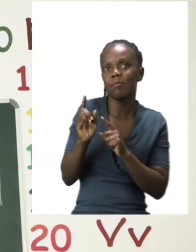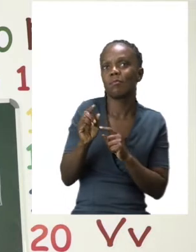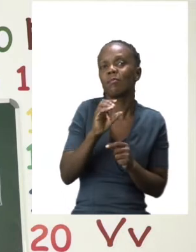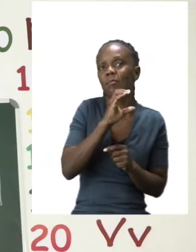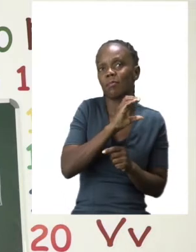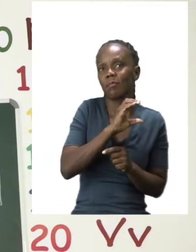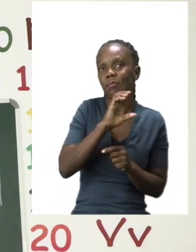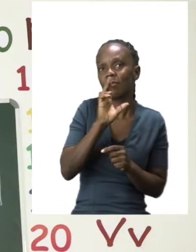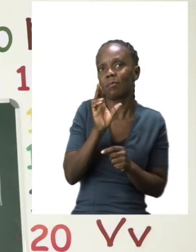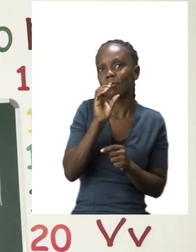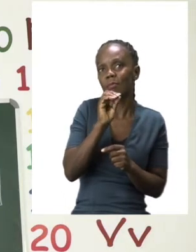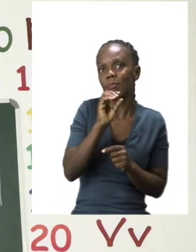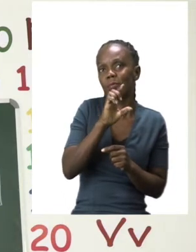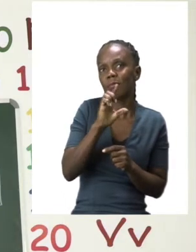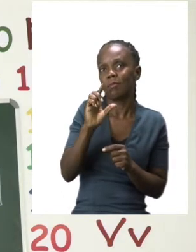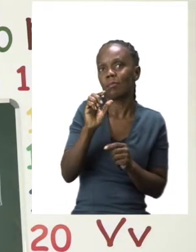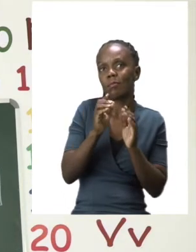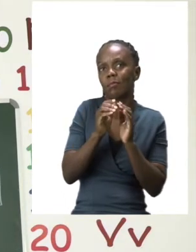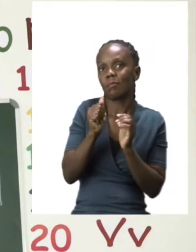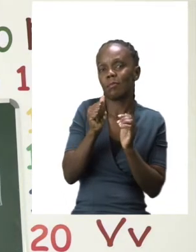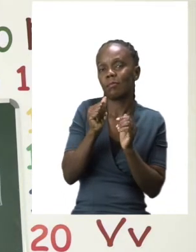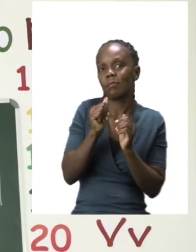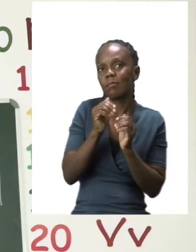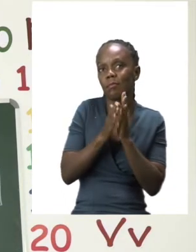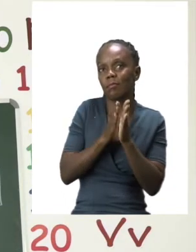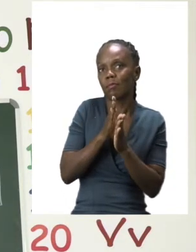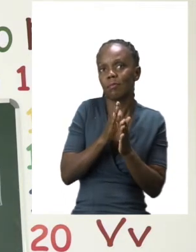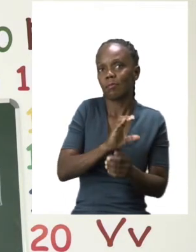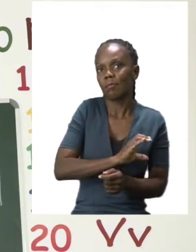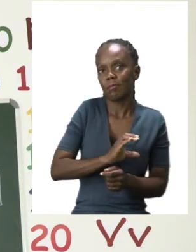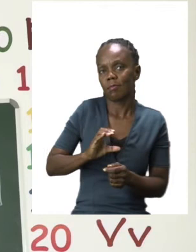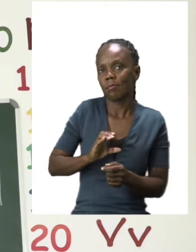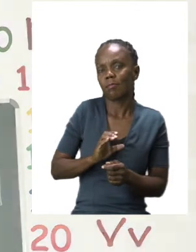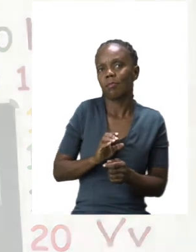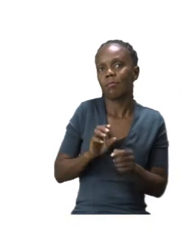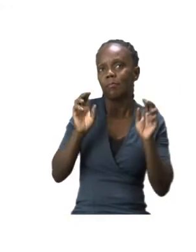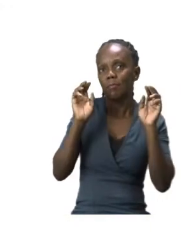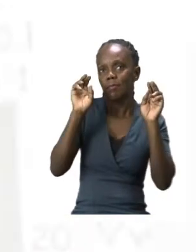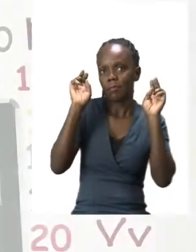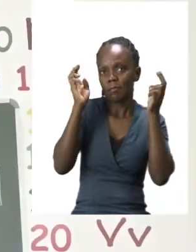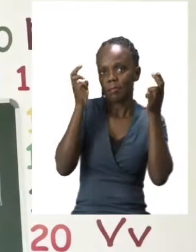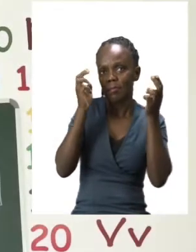and thank you so much for joining me today. Our theme this week